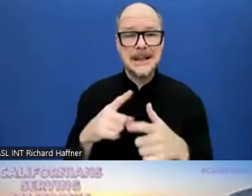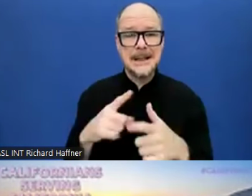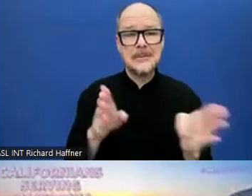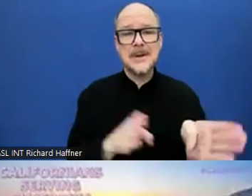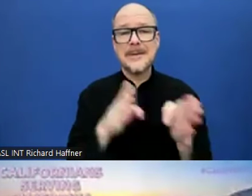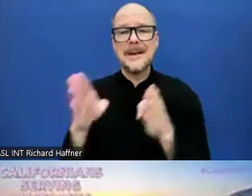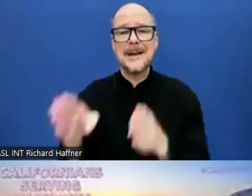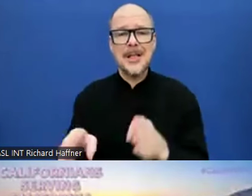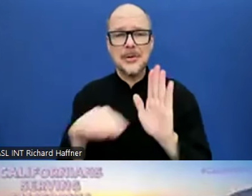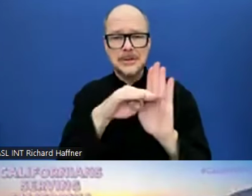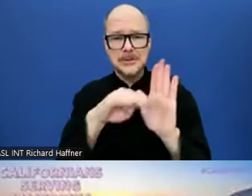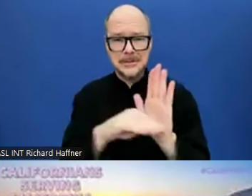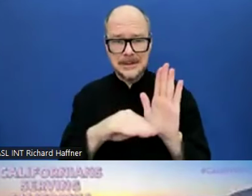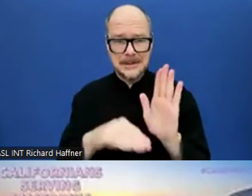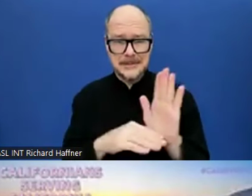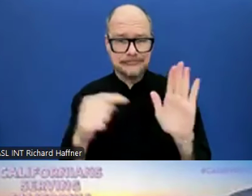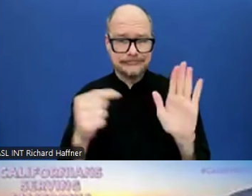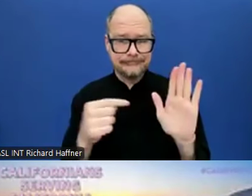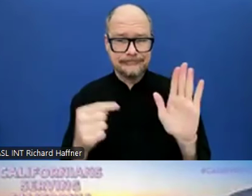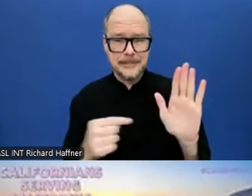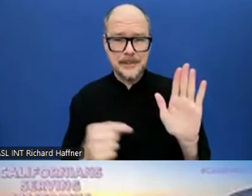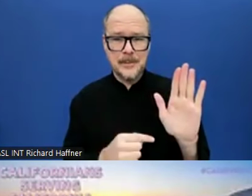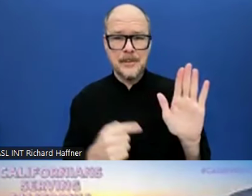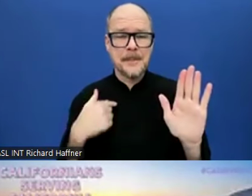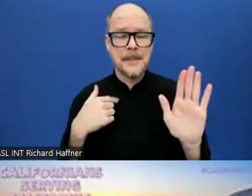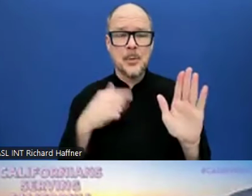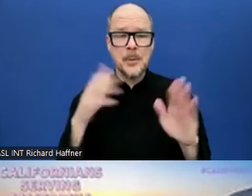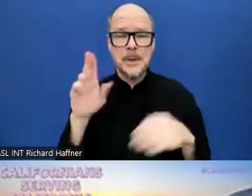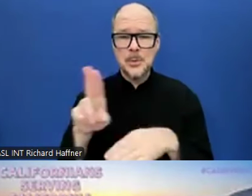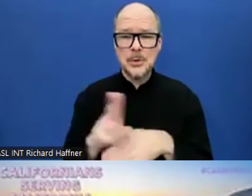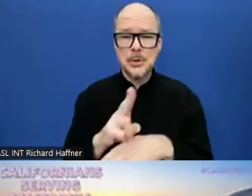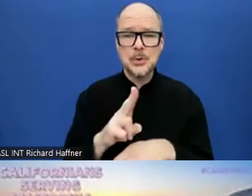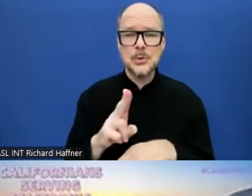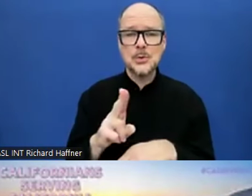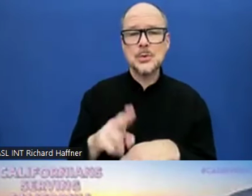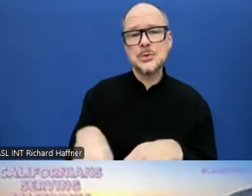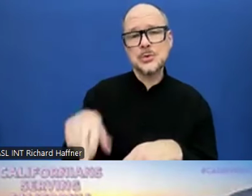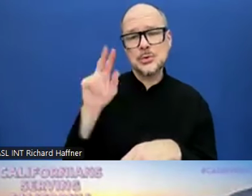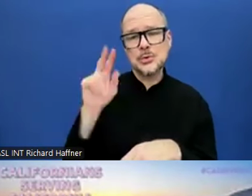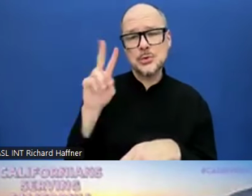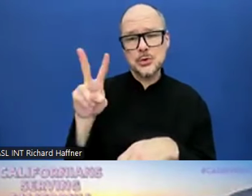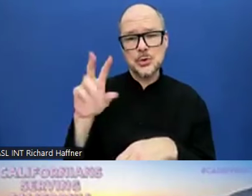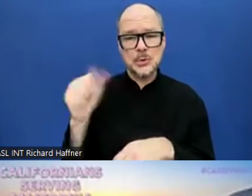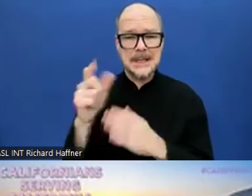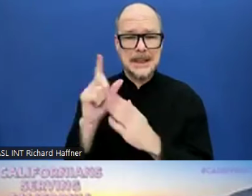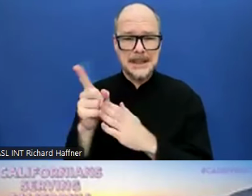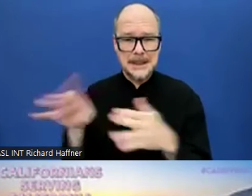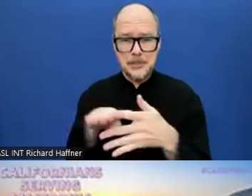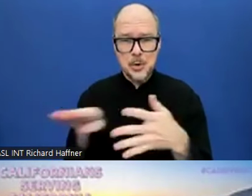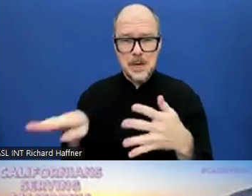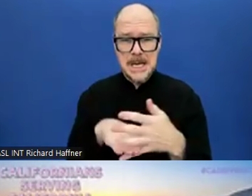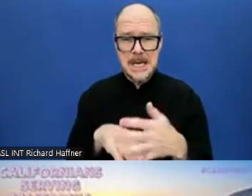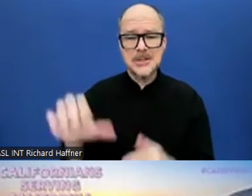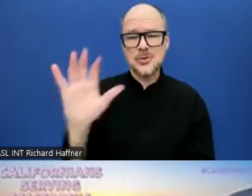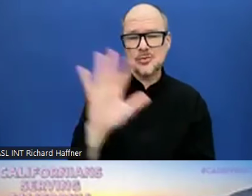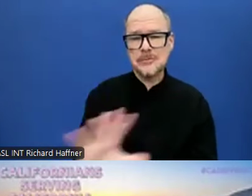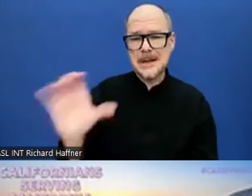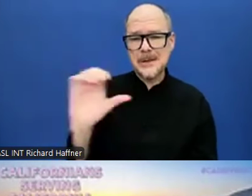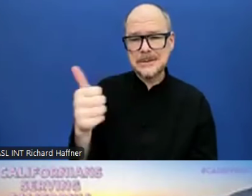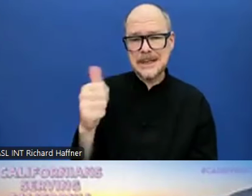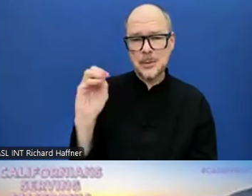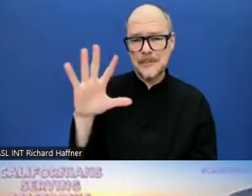items. We'll take 2-minute breaks. We're going to aim for one around 10:05